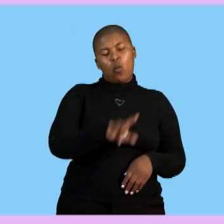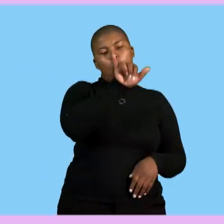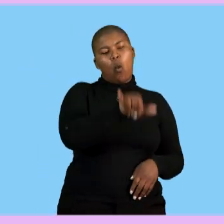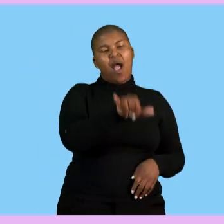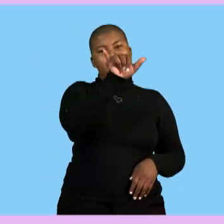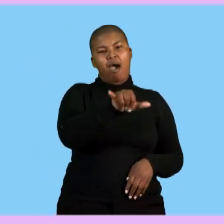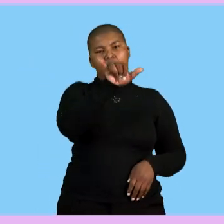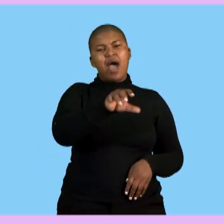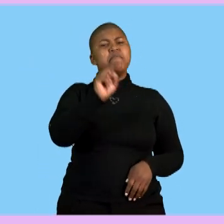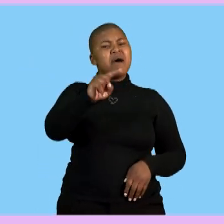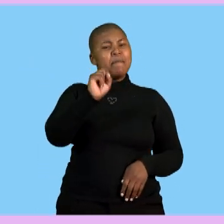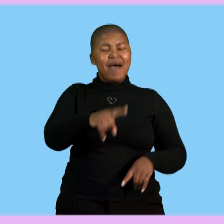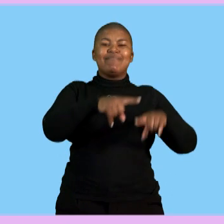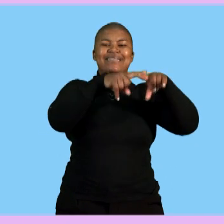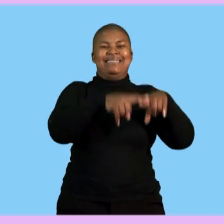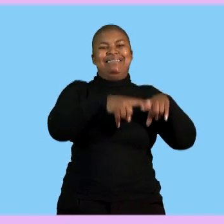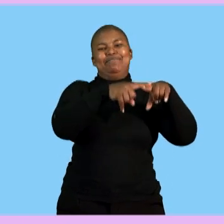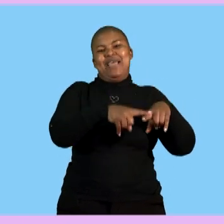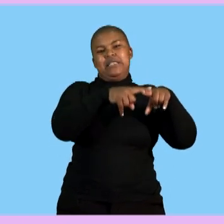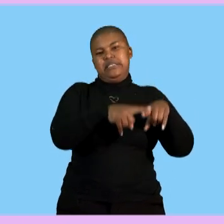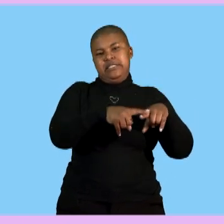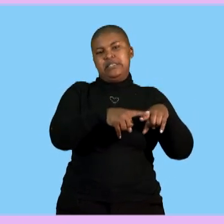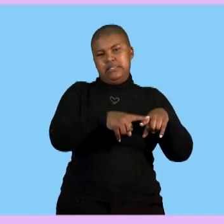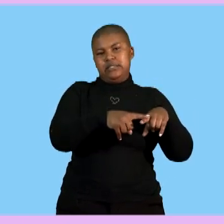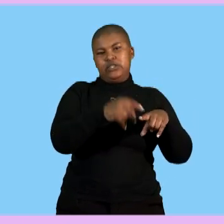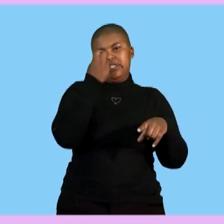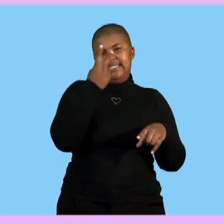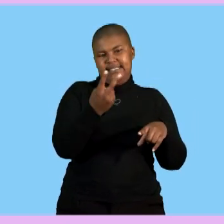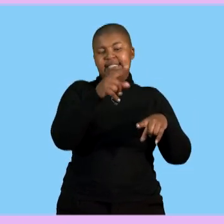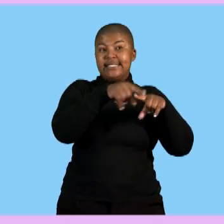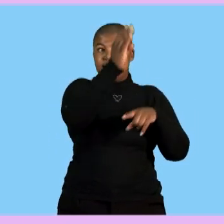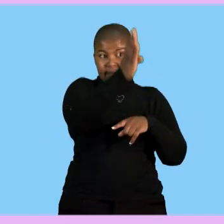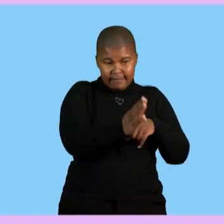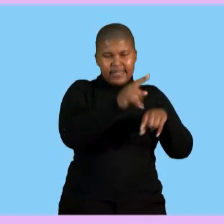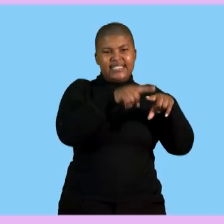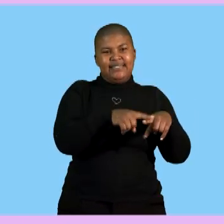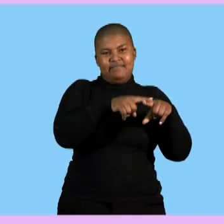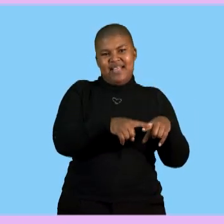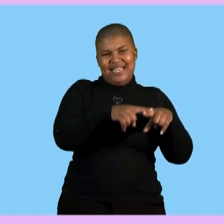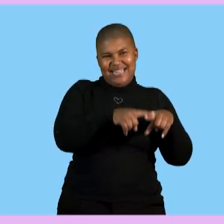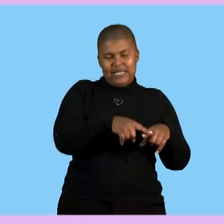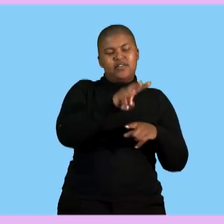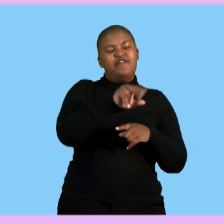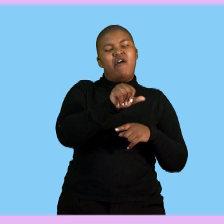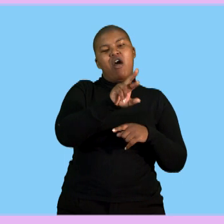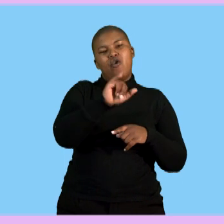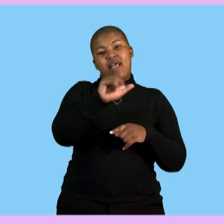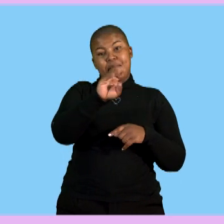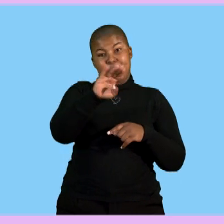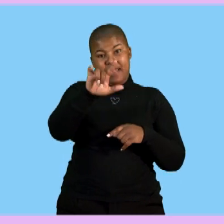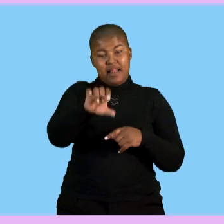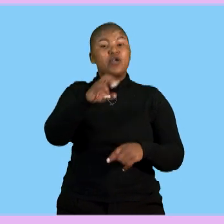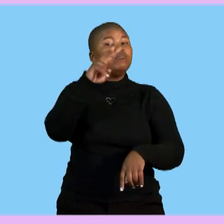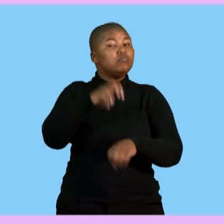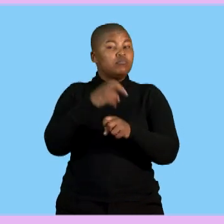the y-axis, this is the information on the vertical line that represents the dependent variable.